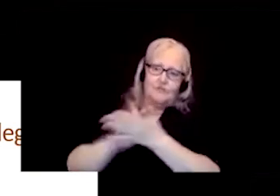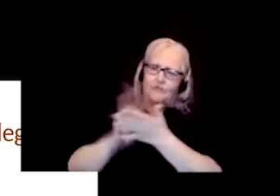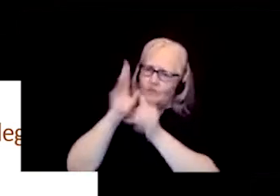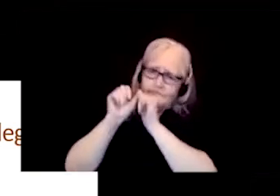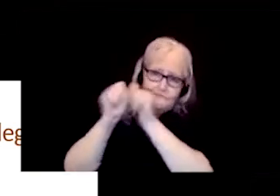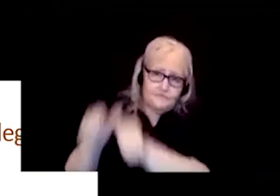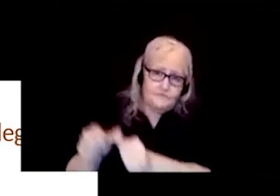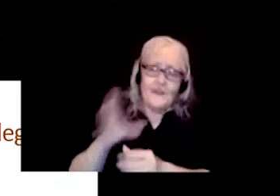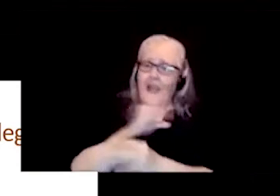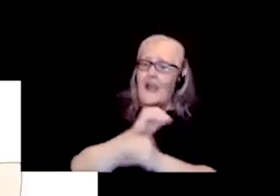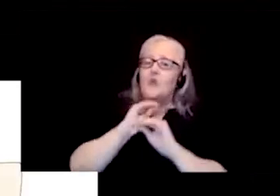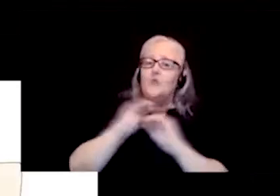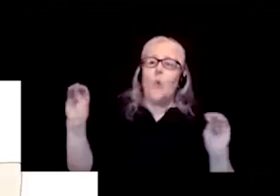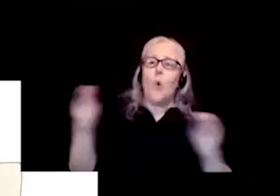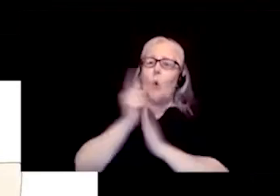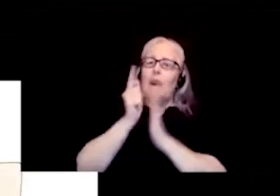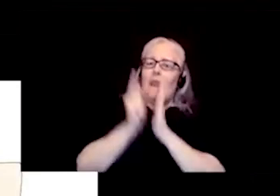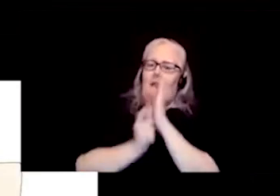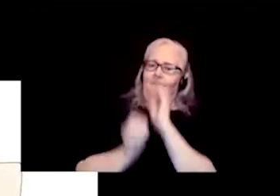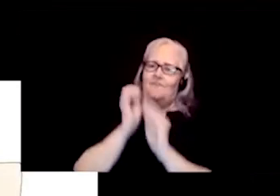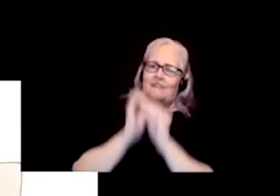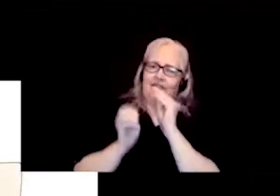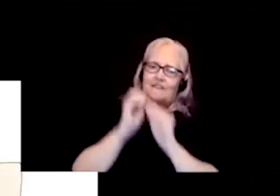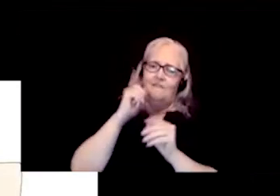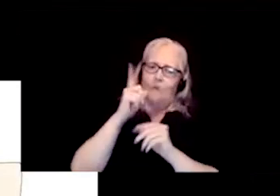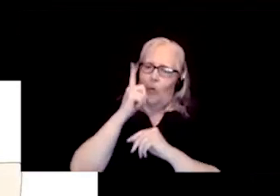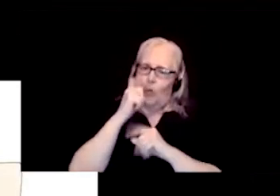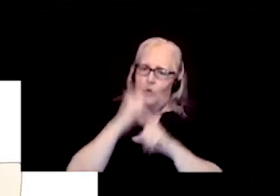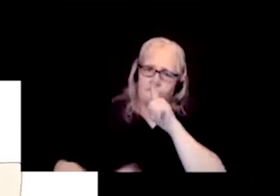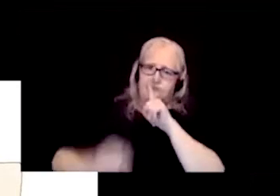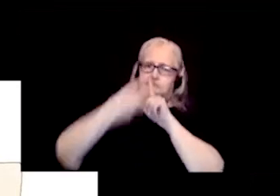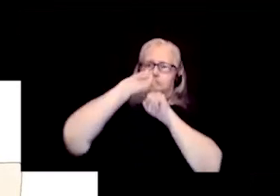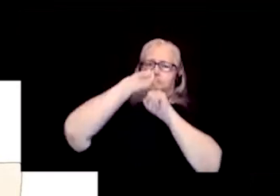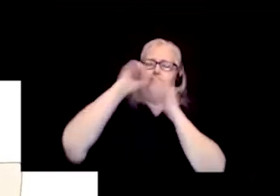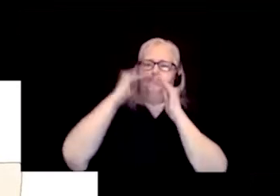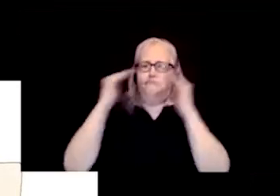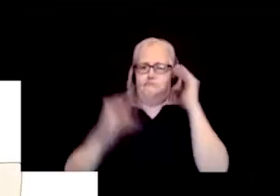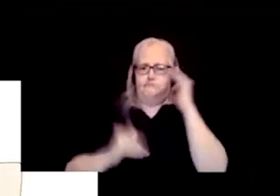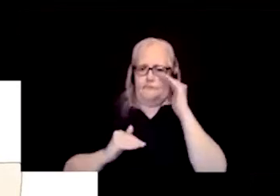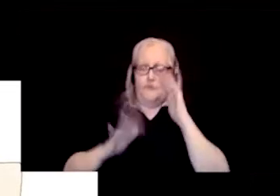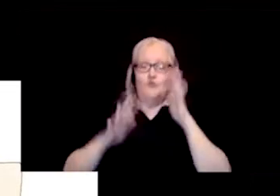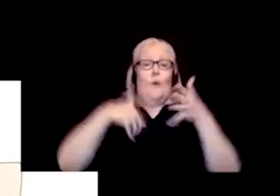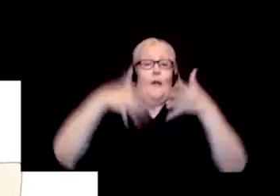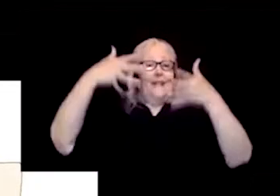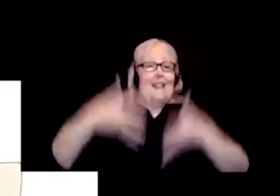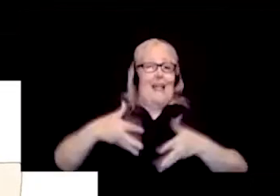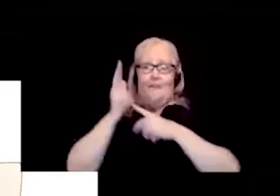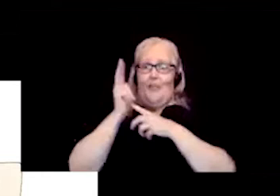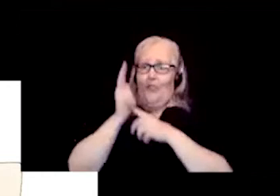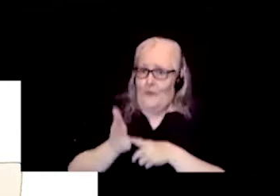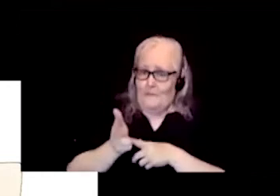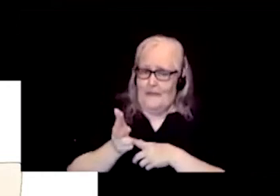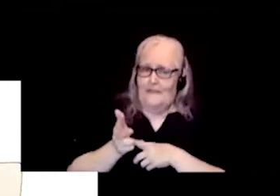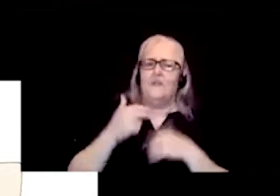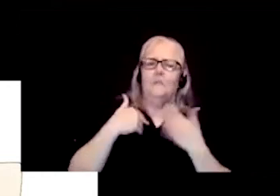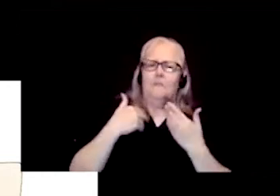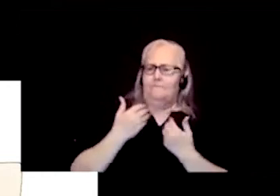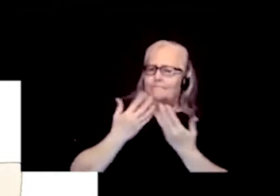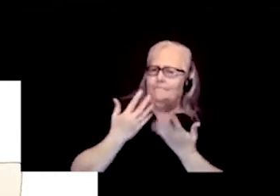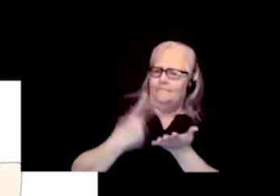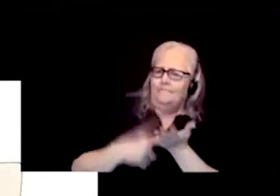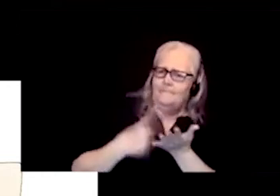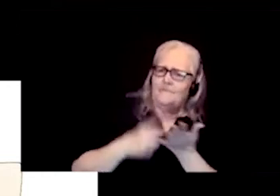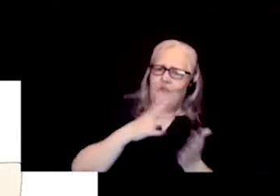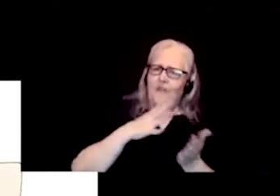to those impacted by inequities. So in the last 3 minutes that I have, let's talk about how we can leverage the